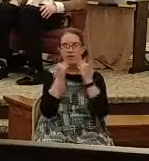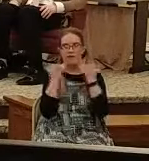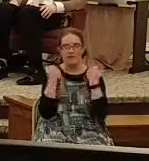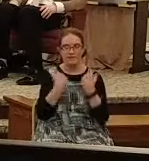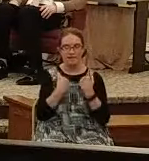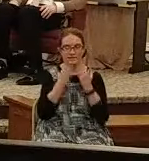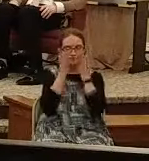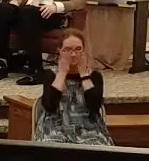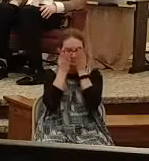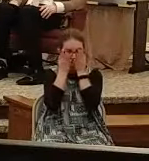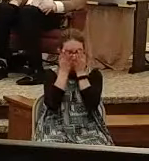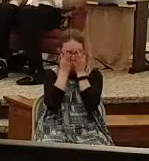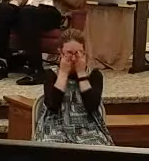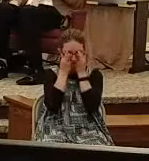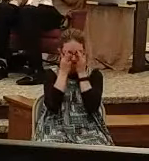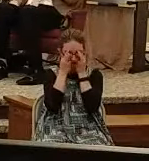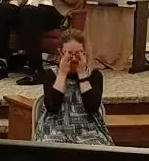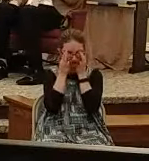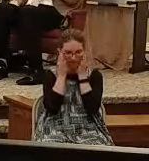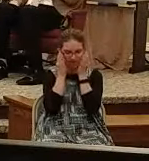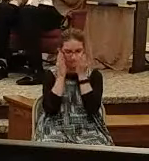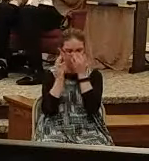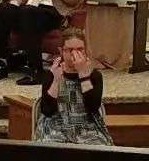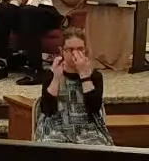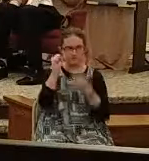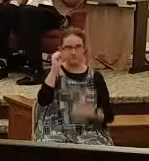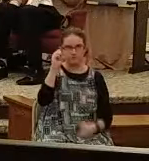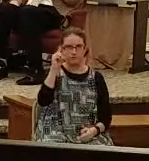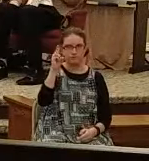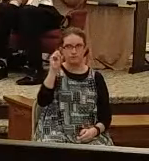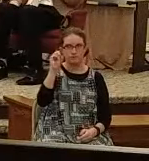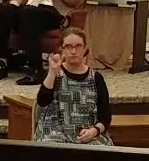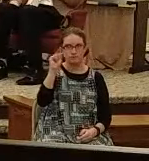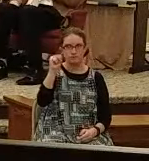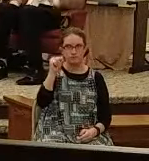he had a seducing demeanor.